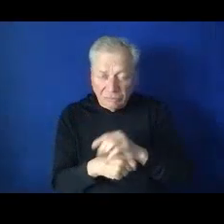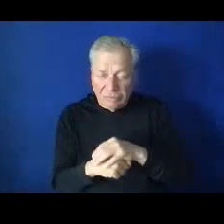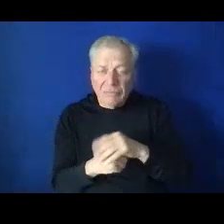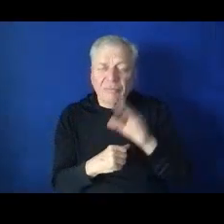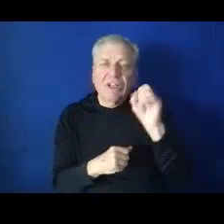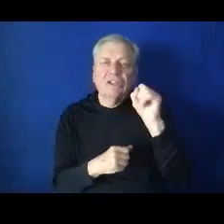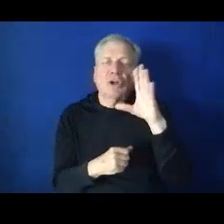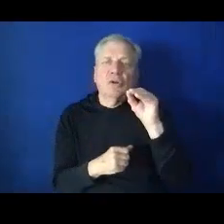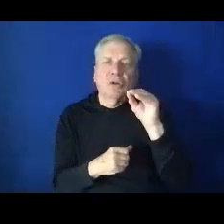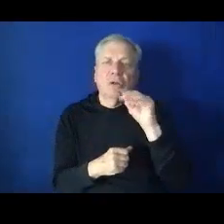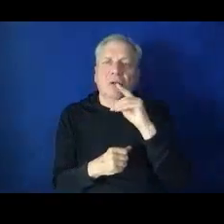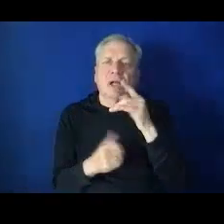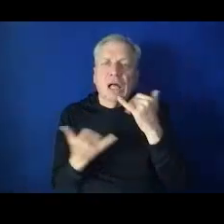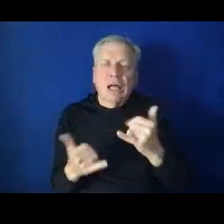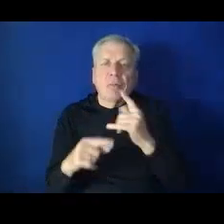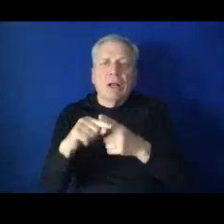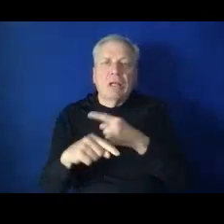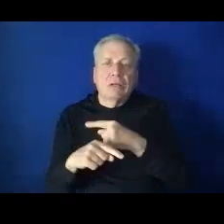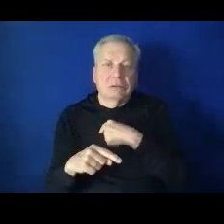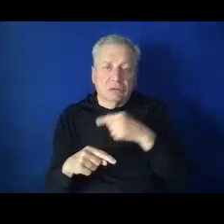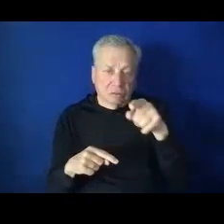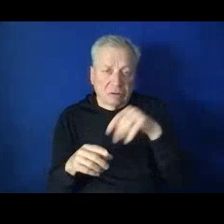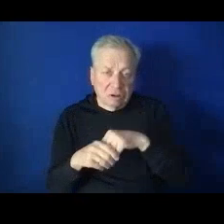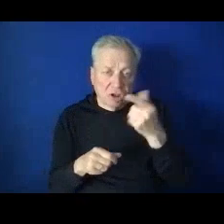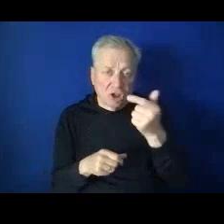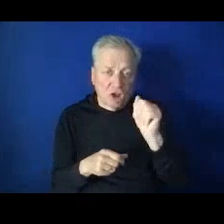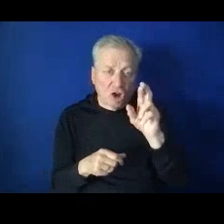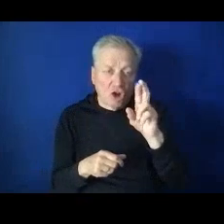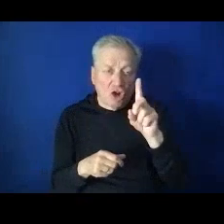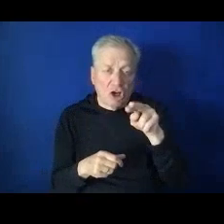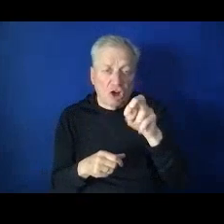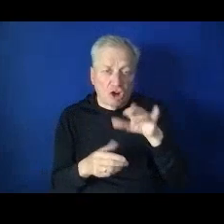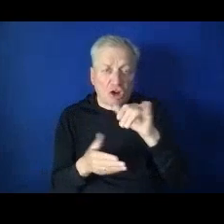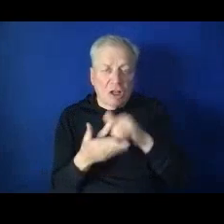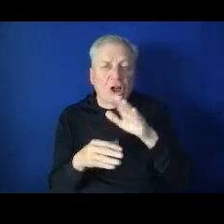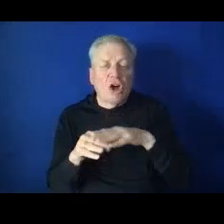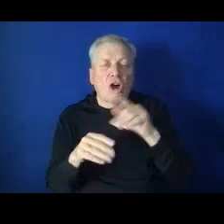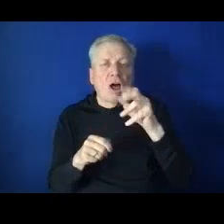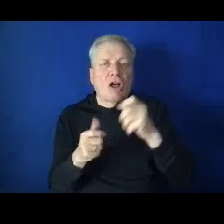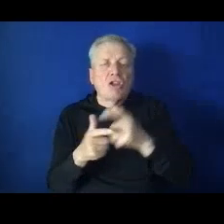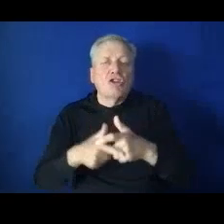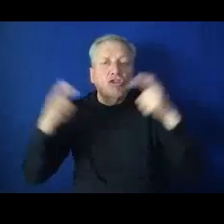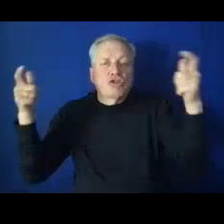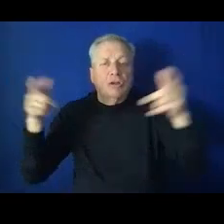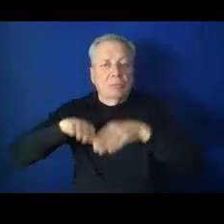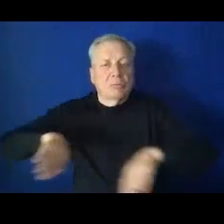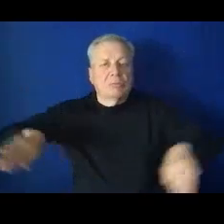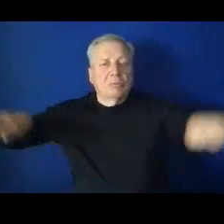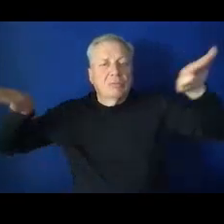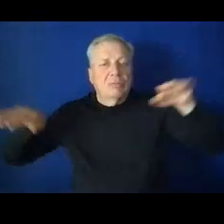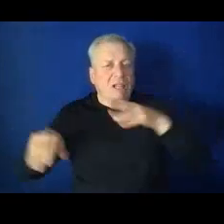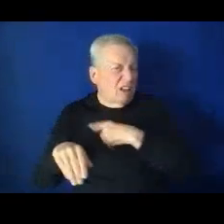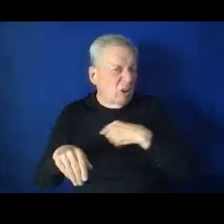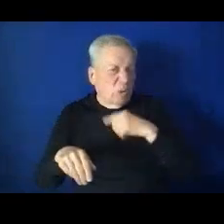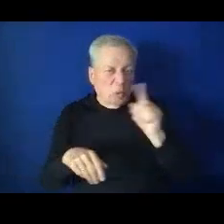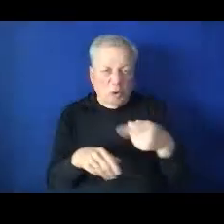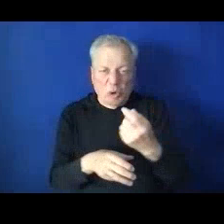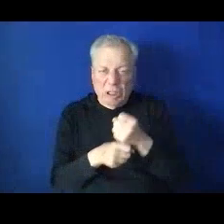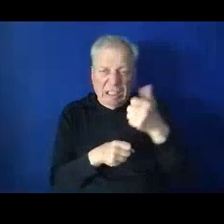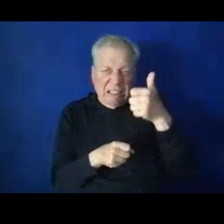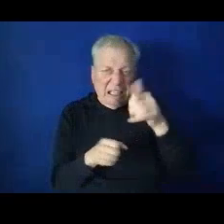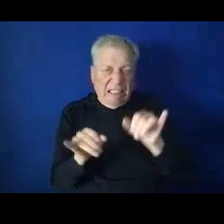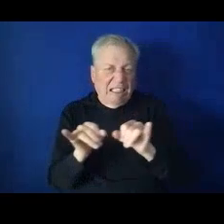And then we have Gardner. And Gardner's on the edge of the Great Basin Flora, and we only get 10 inches of precipitation